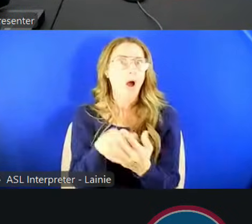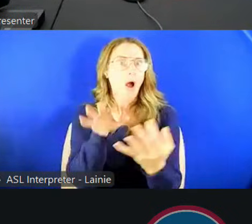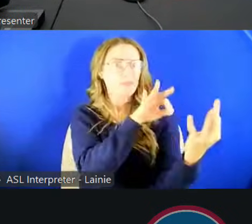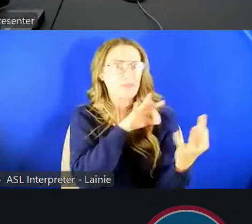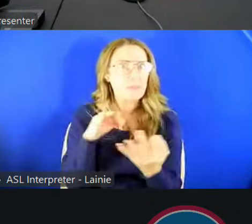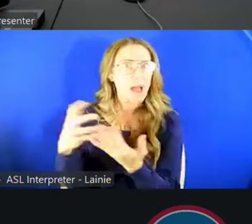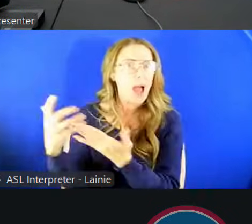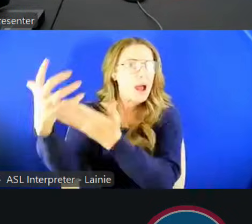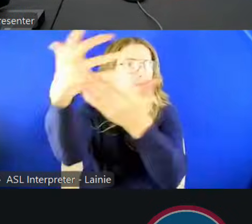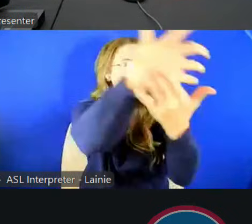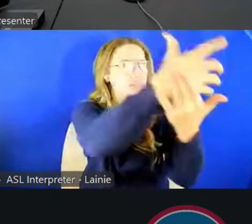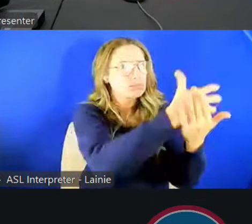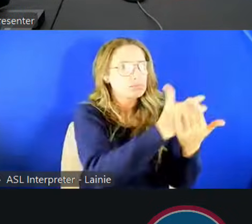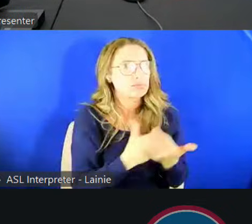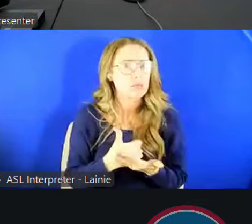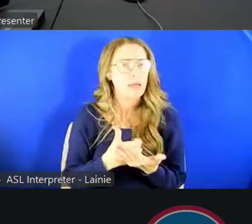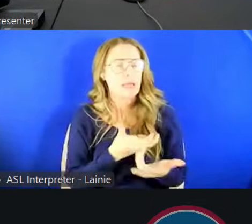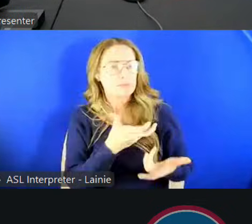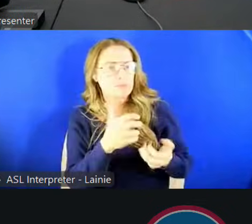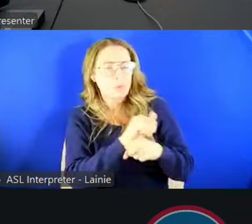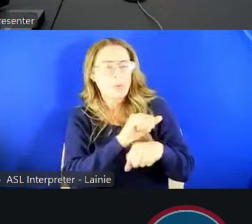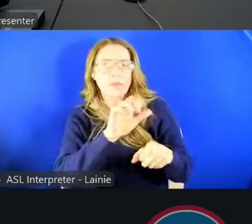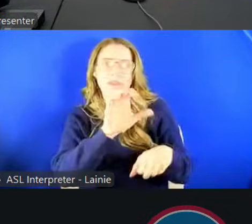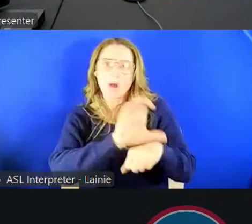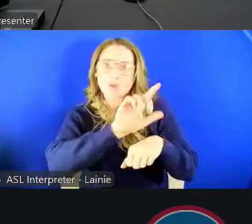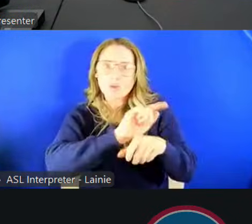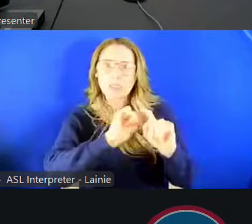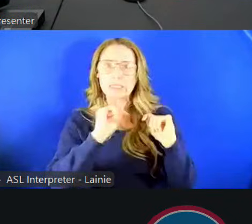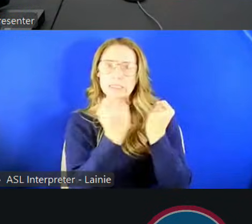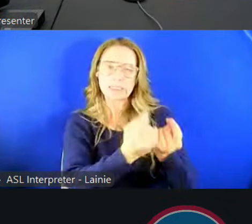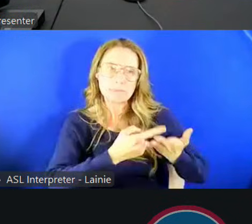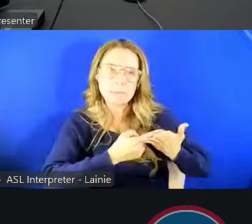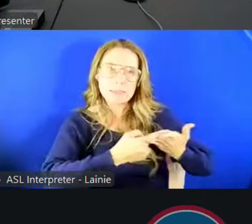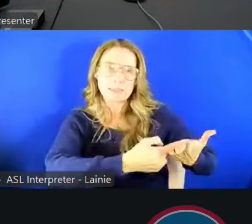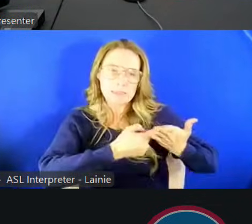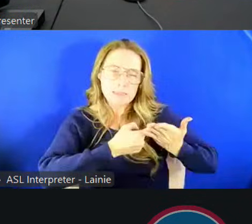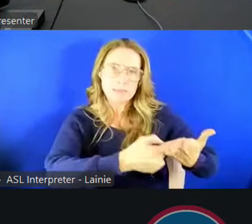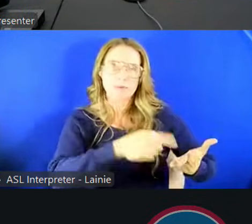with our consulting team to kind of dig into the